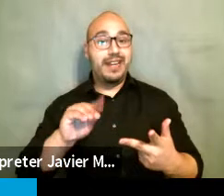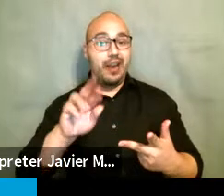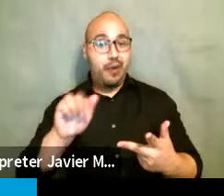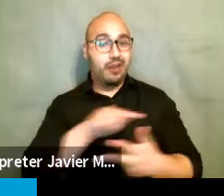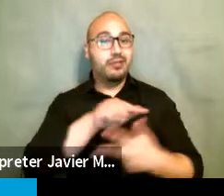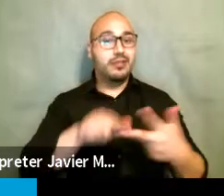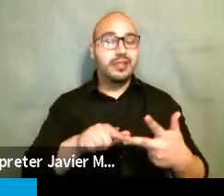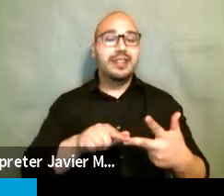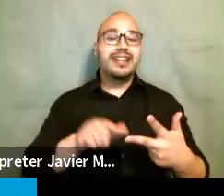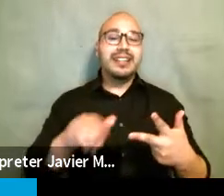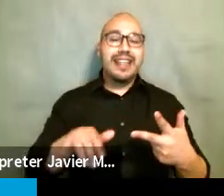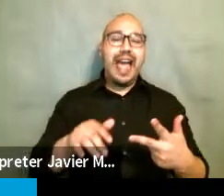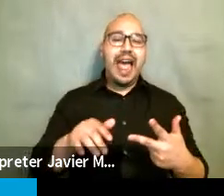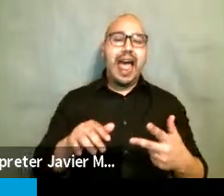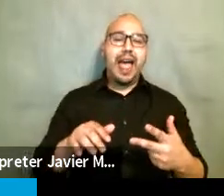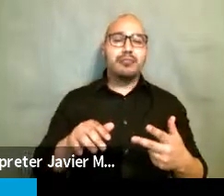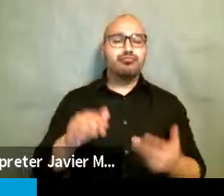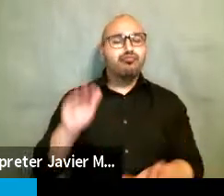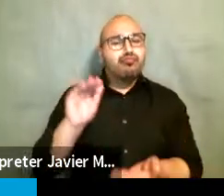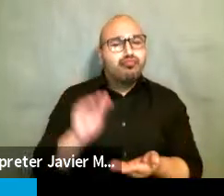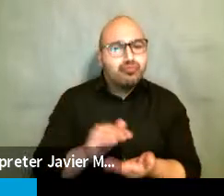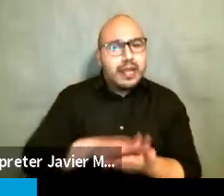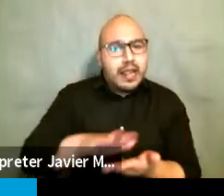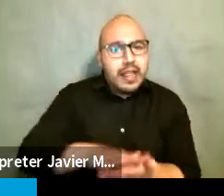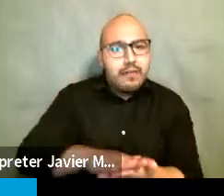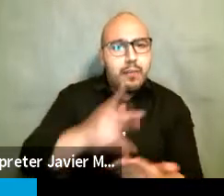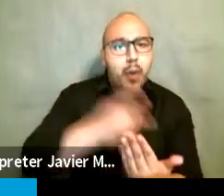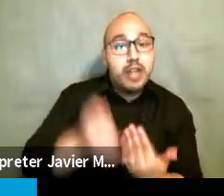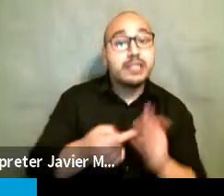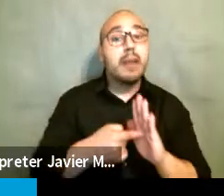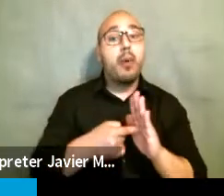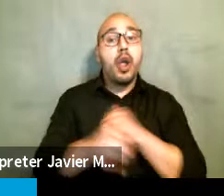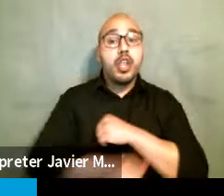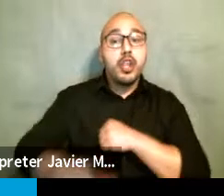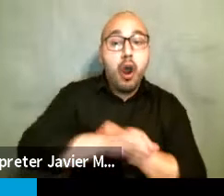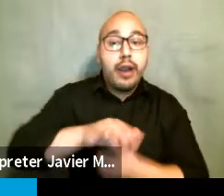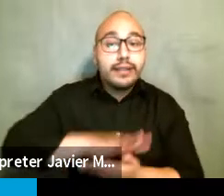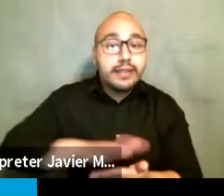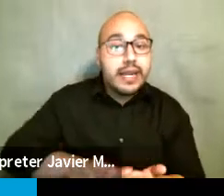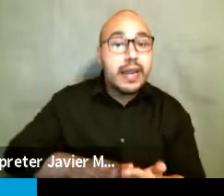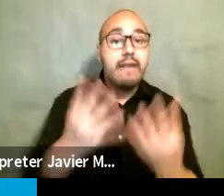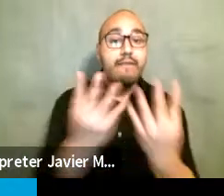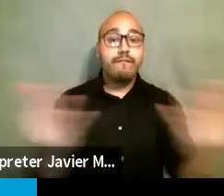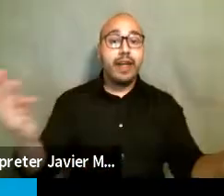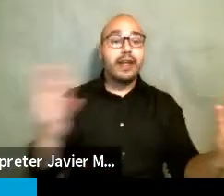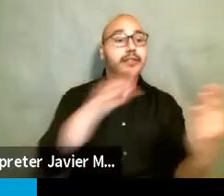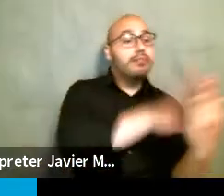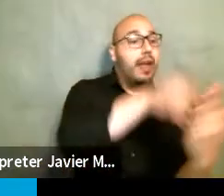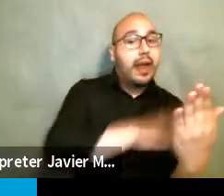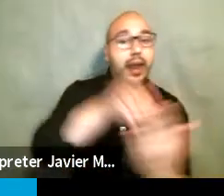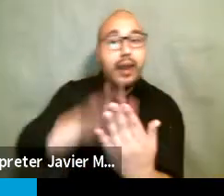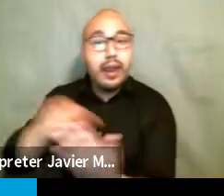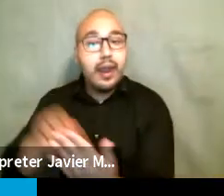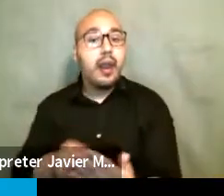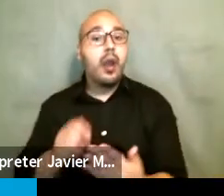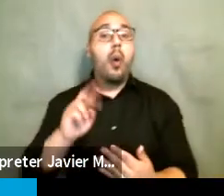minor beautification projects. So helping clean up yards, painting fences. It could be something as minor as helping to wash windows and